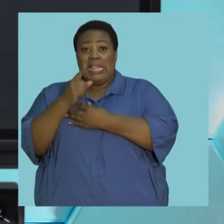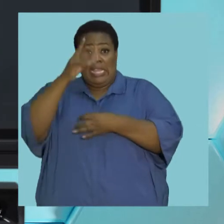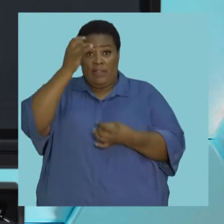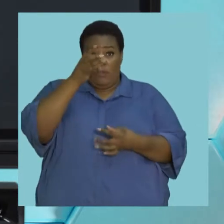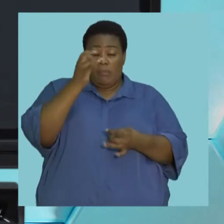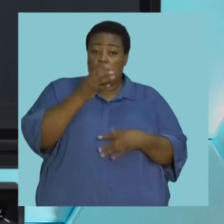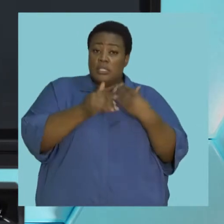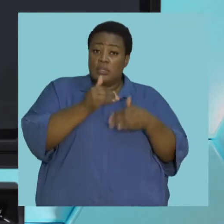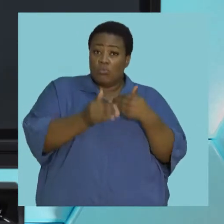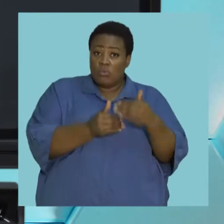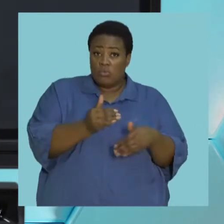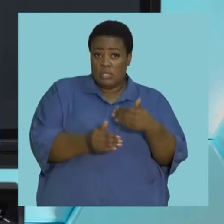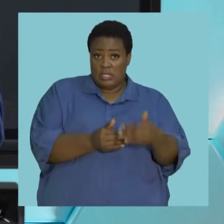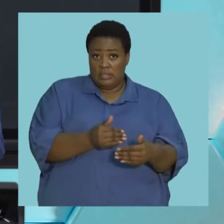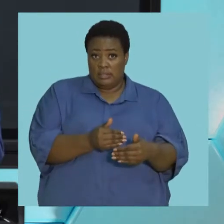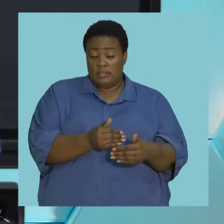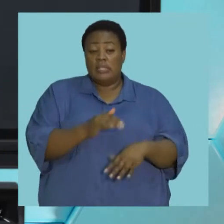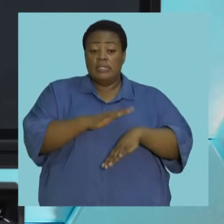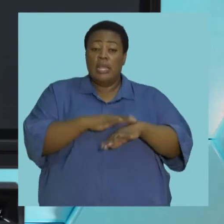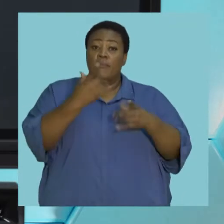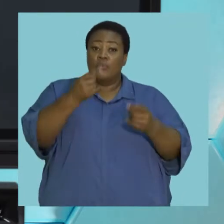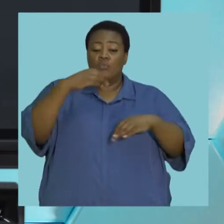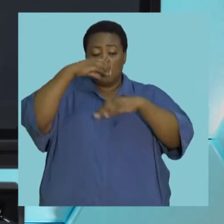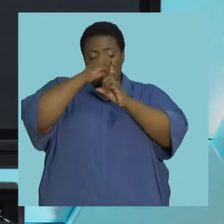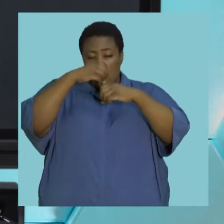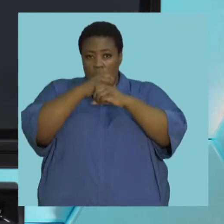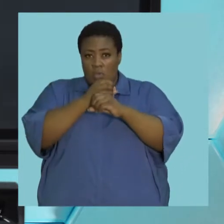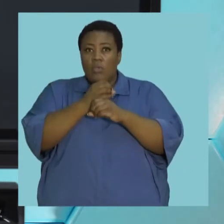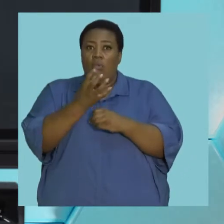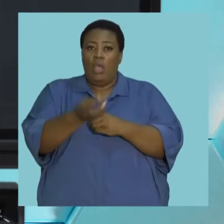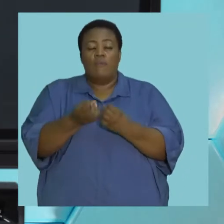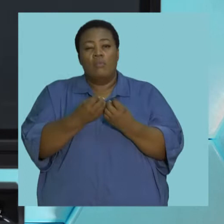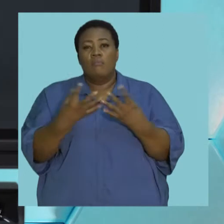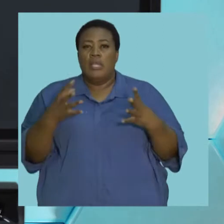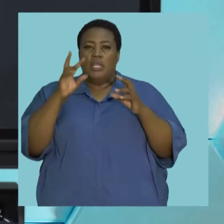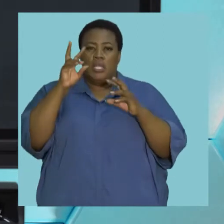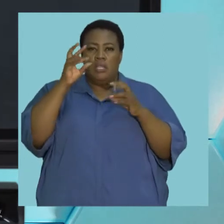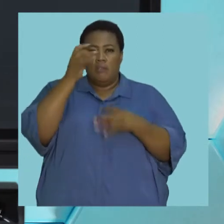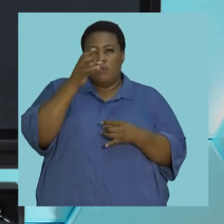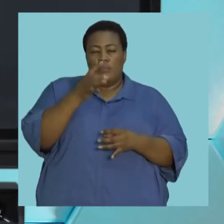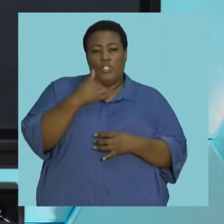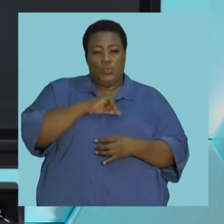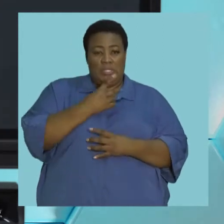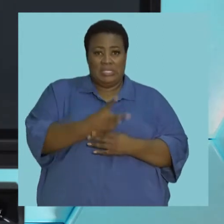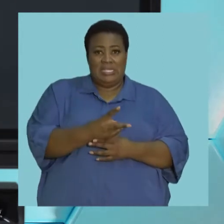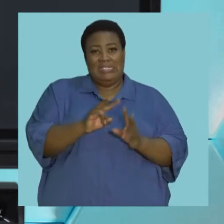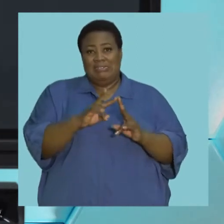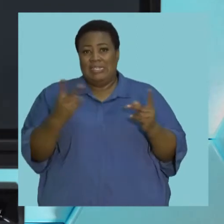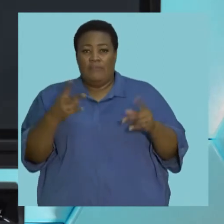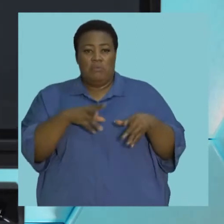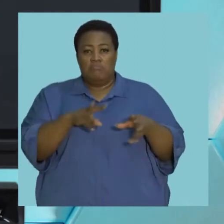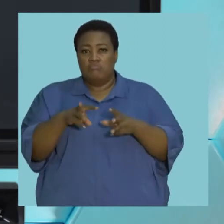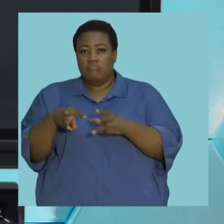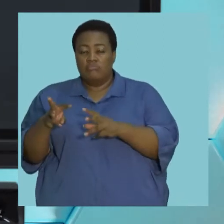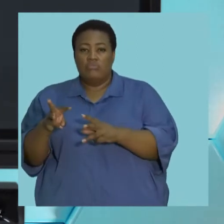is being processed. When conducting an experiment, there's lots of information that we see. So there's different types of data that we